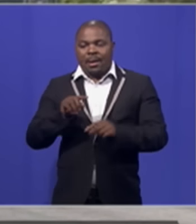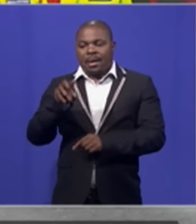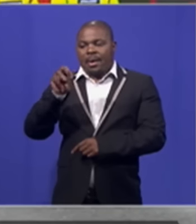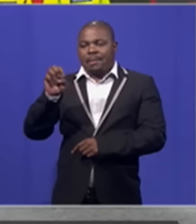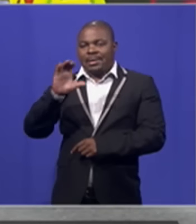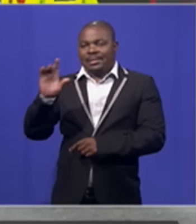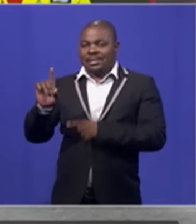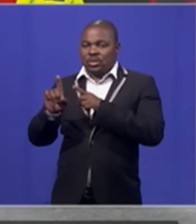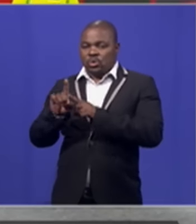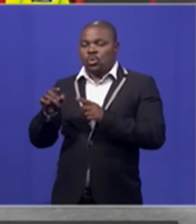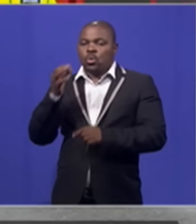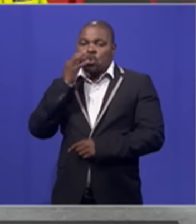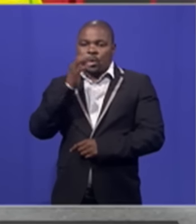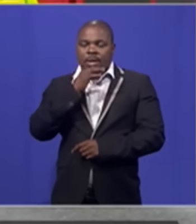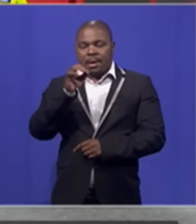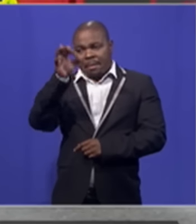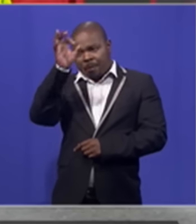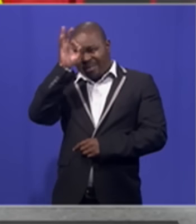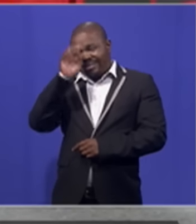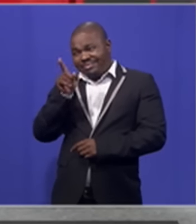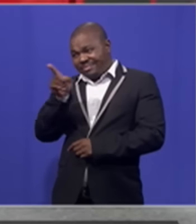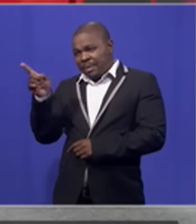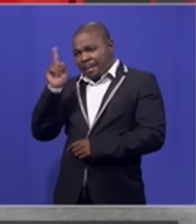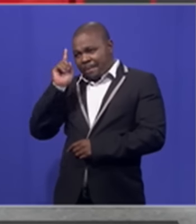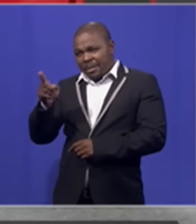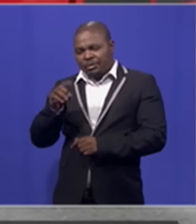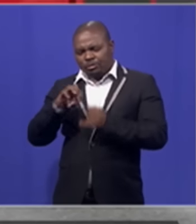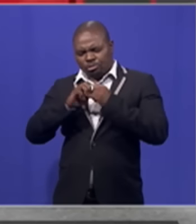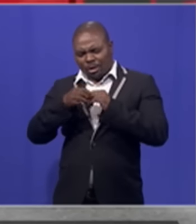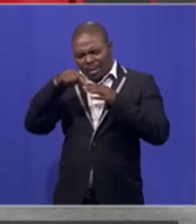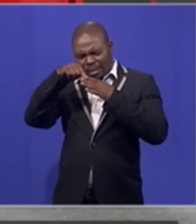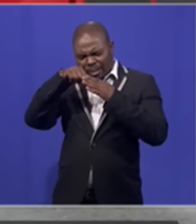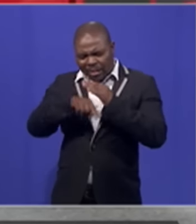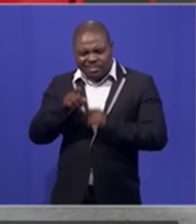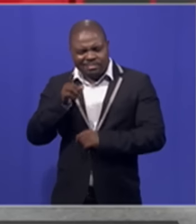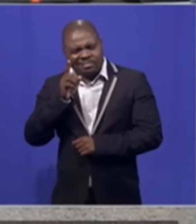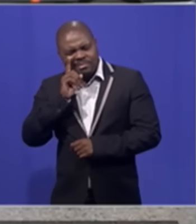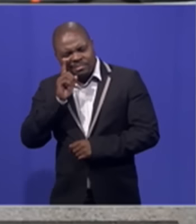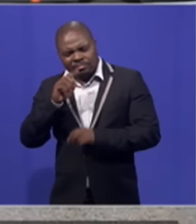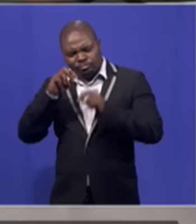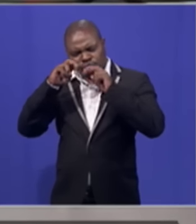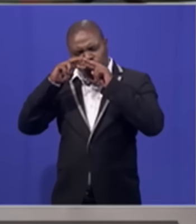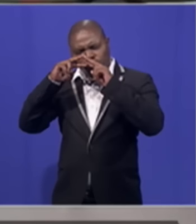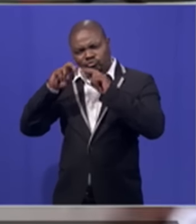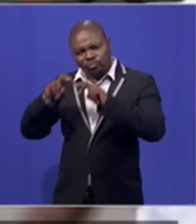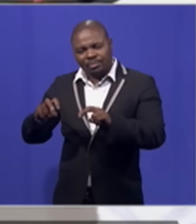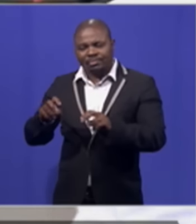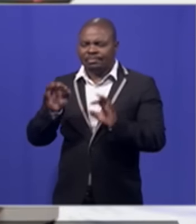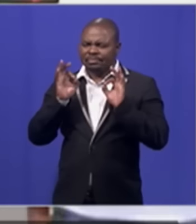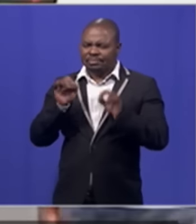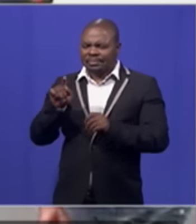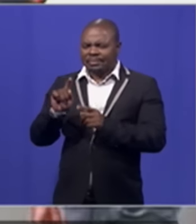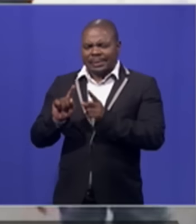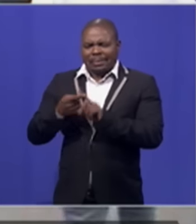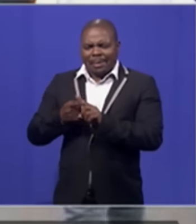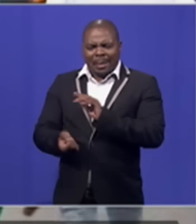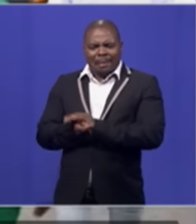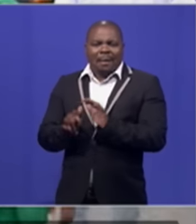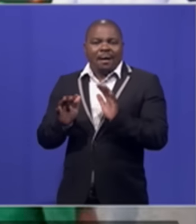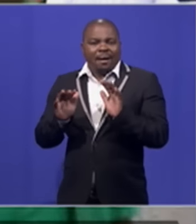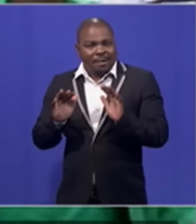hore maponesa a tshwanetse hore a ka kena ka botebo tabeng yona ena hore ba fuputse hore hantle kotsi ena e etsaetse